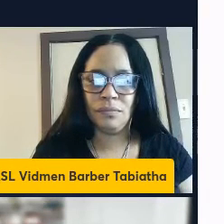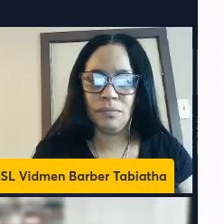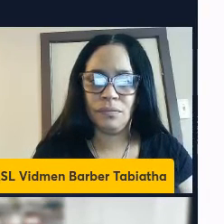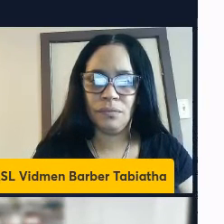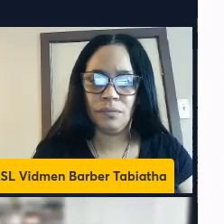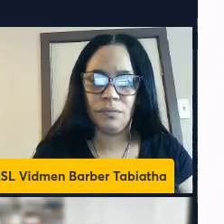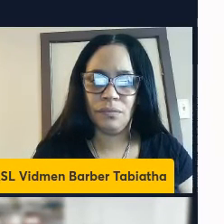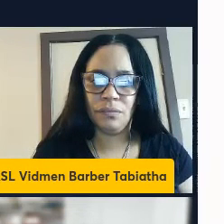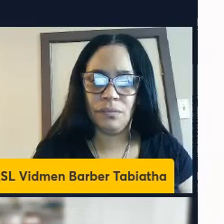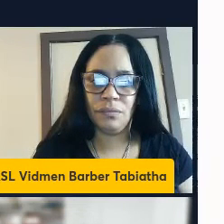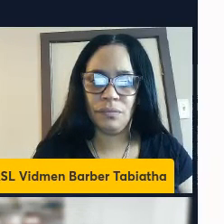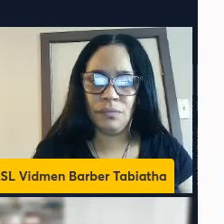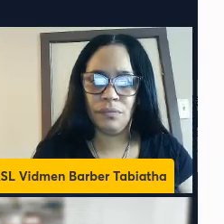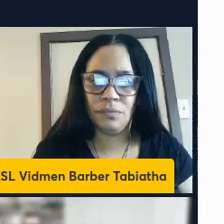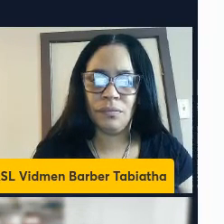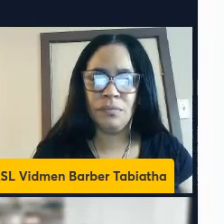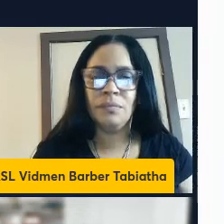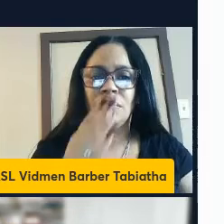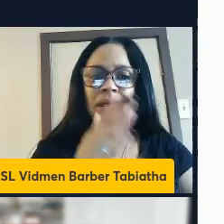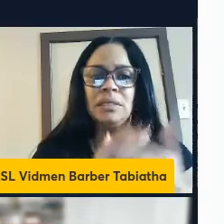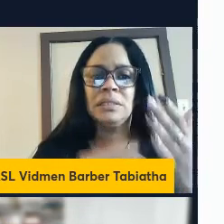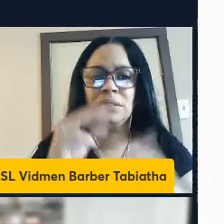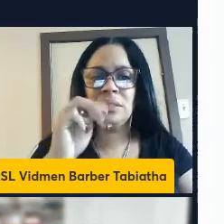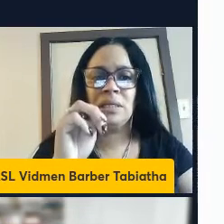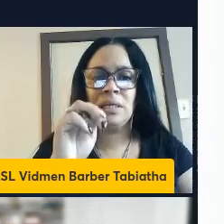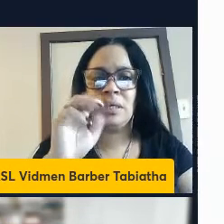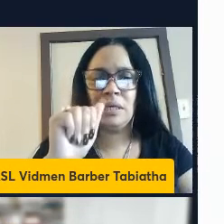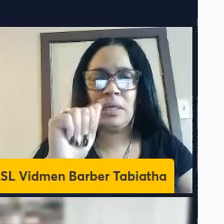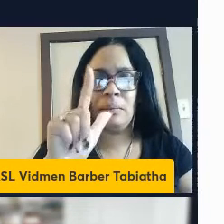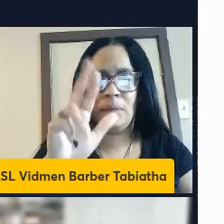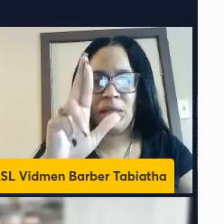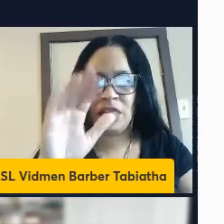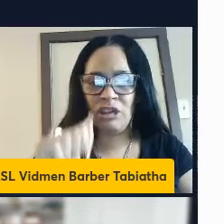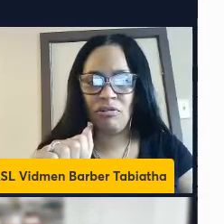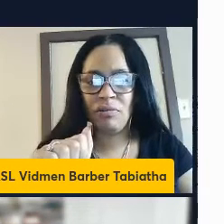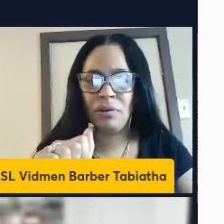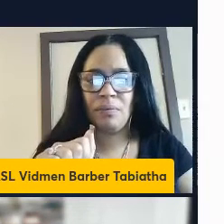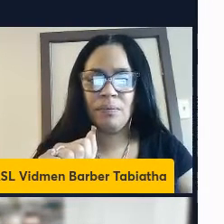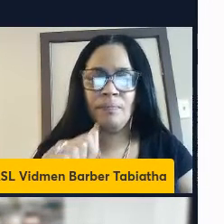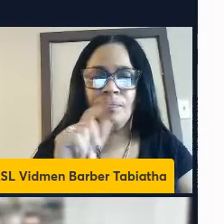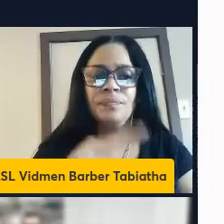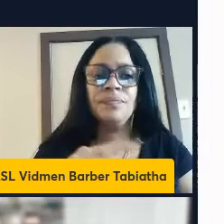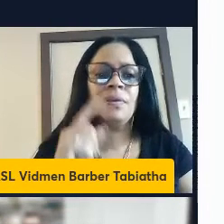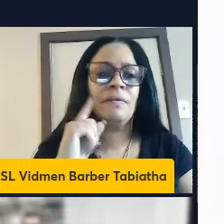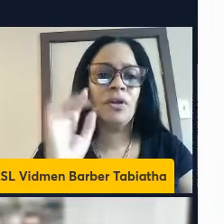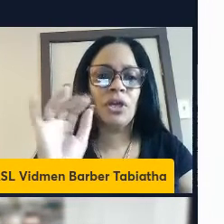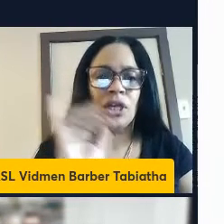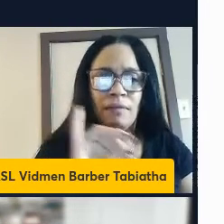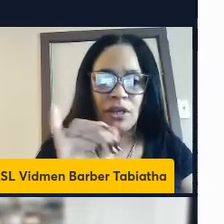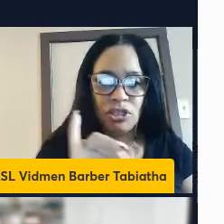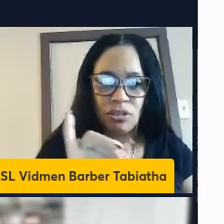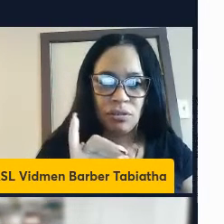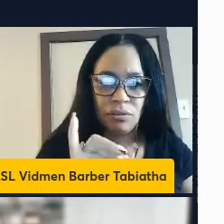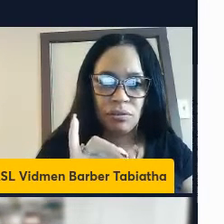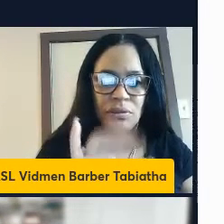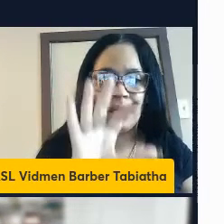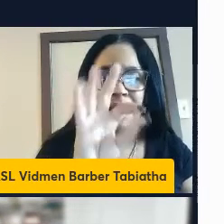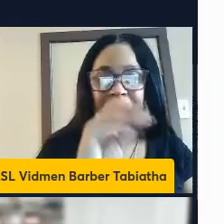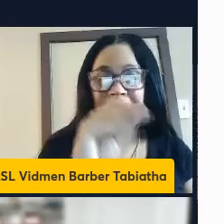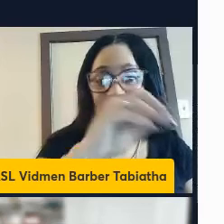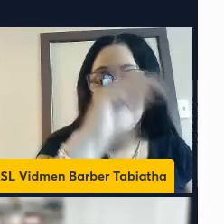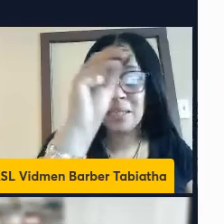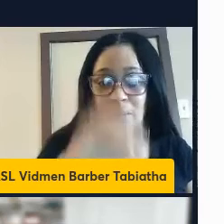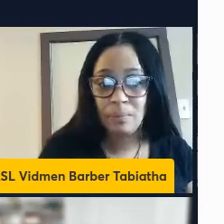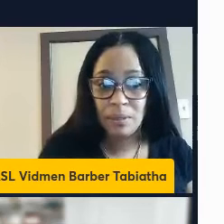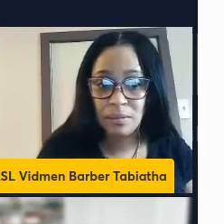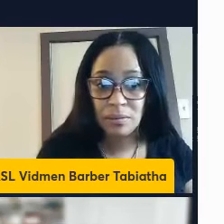And cerebral malaria is a severe complication of malaria infection. 90% of